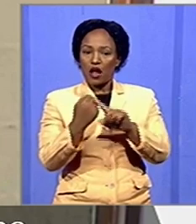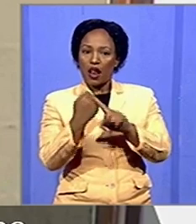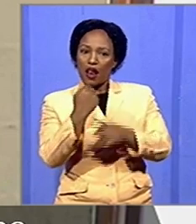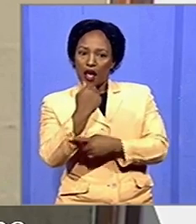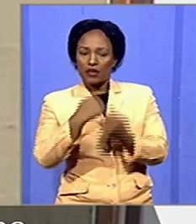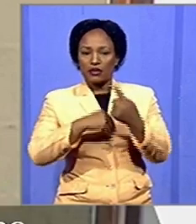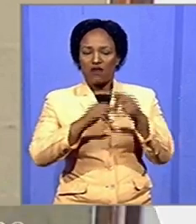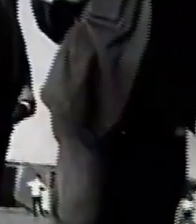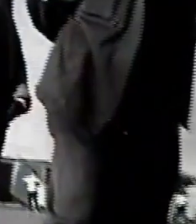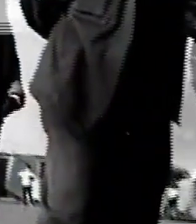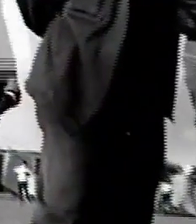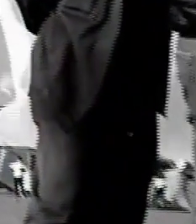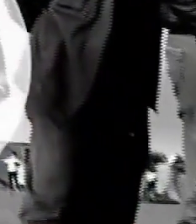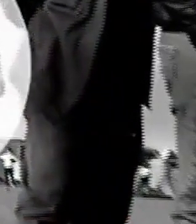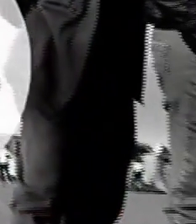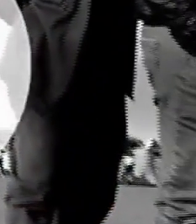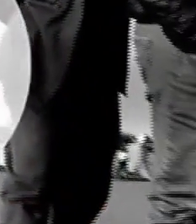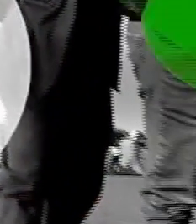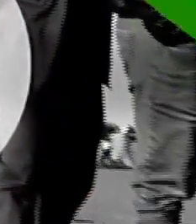la tsona.